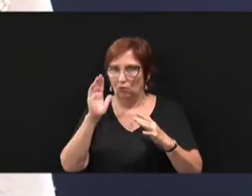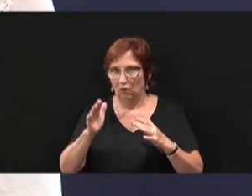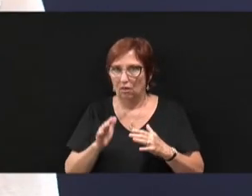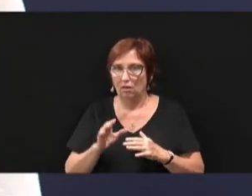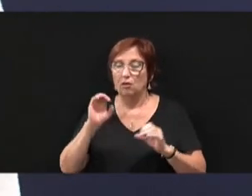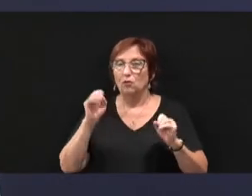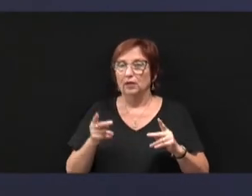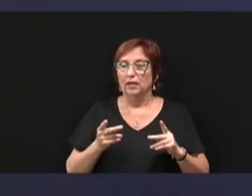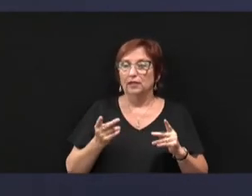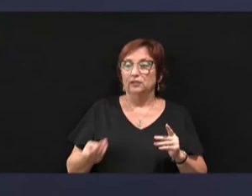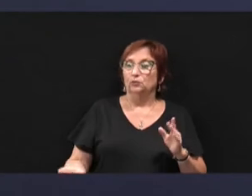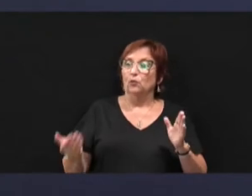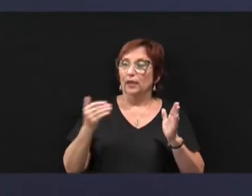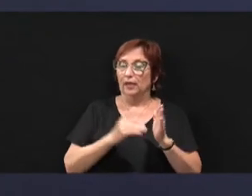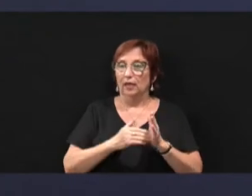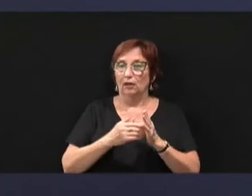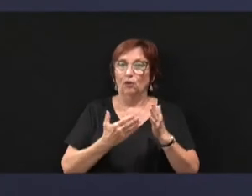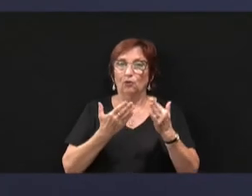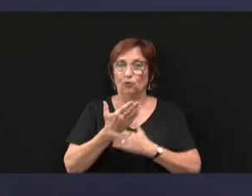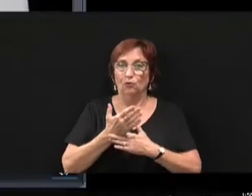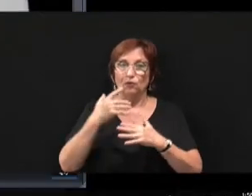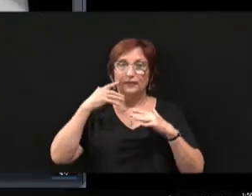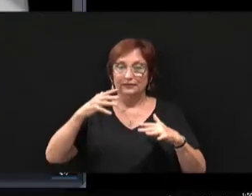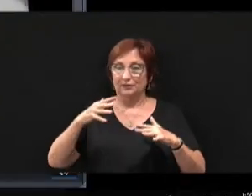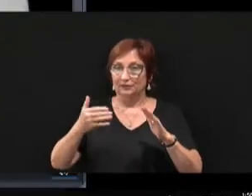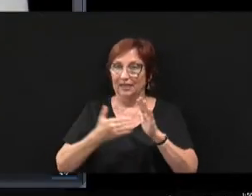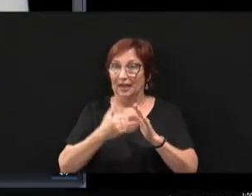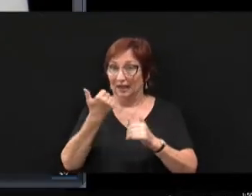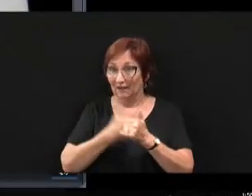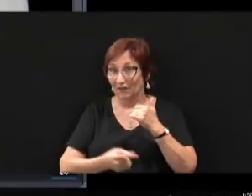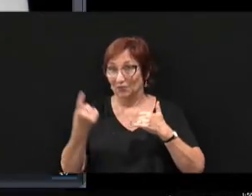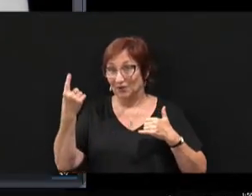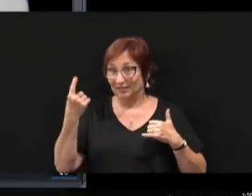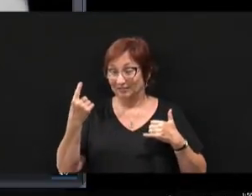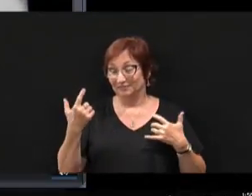so one more time through the sound deck. Everybody?